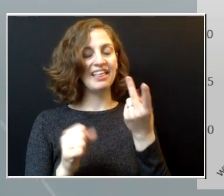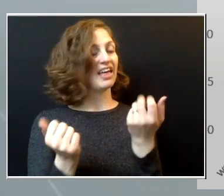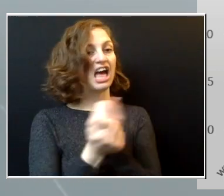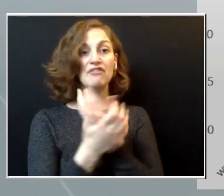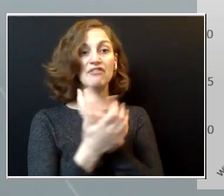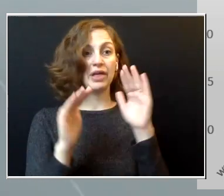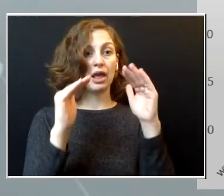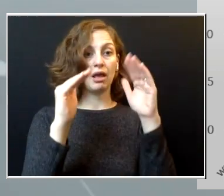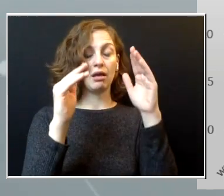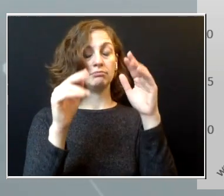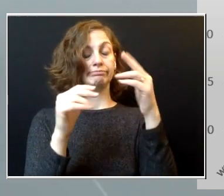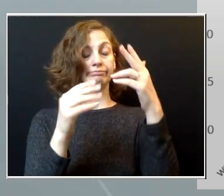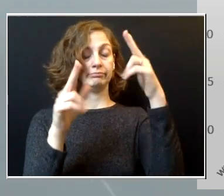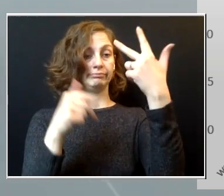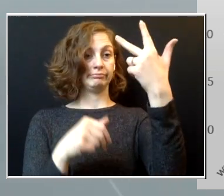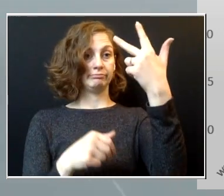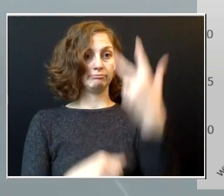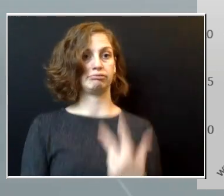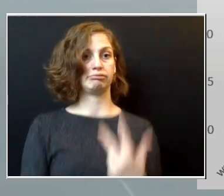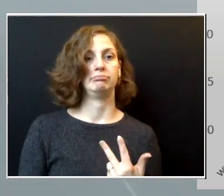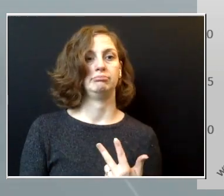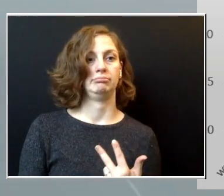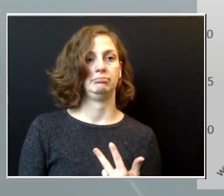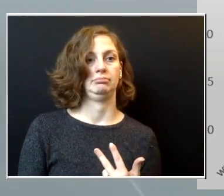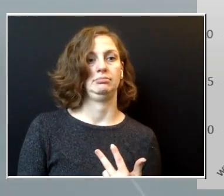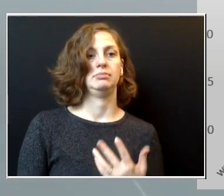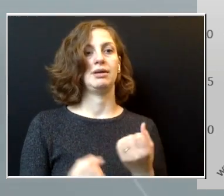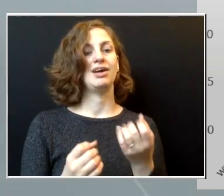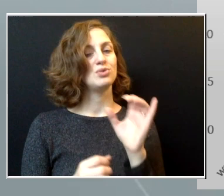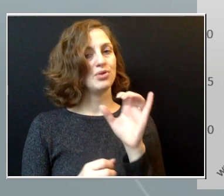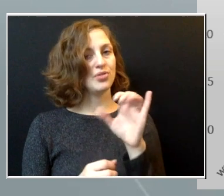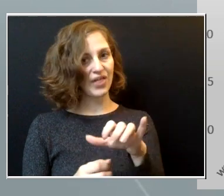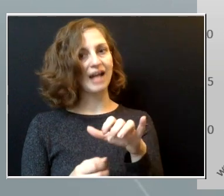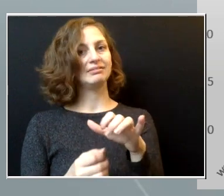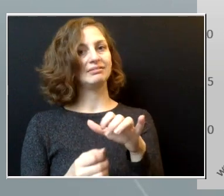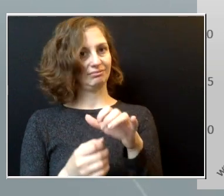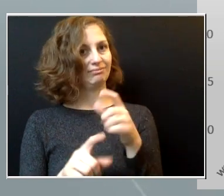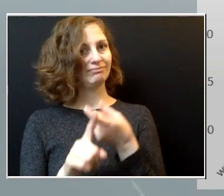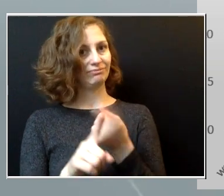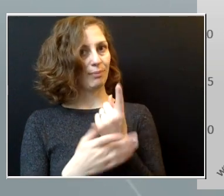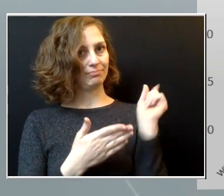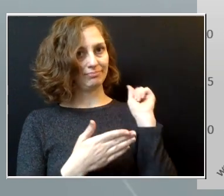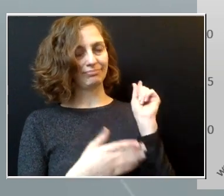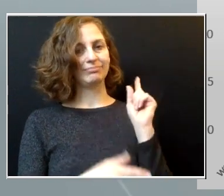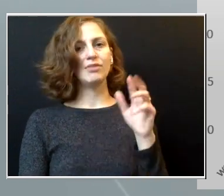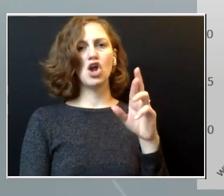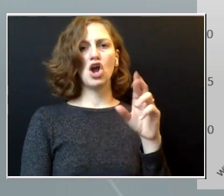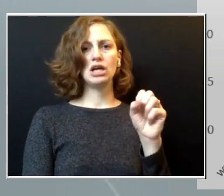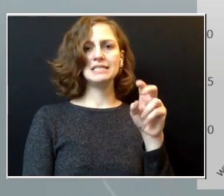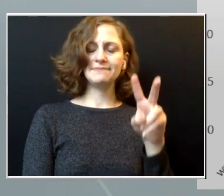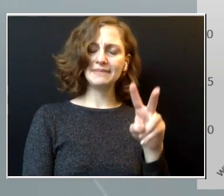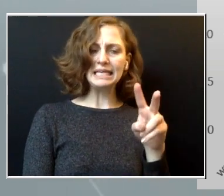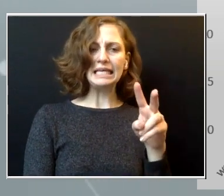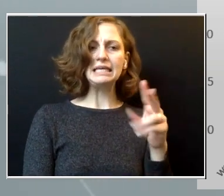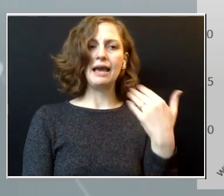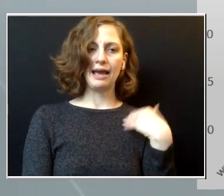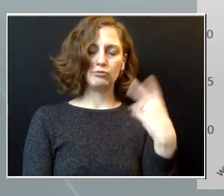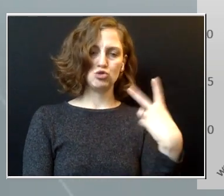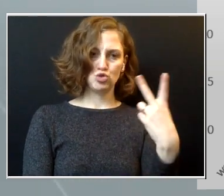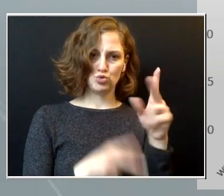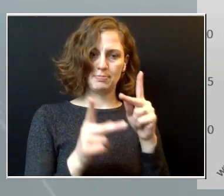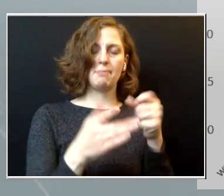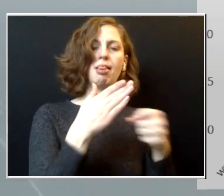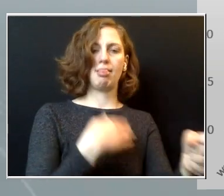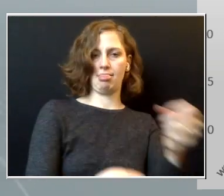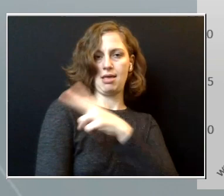this is data from a week ago, RSV, 2 cases in the hospital, influenza 8, and COVID, of course,